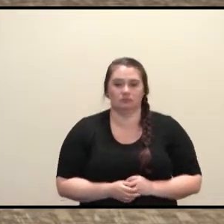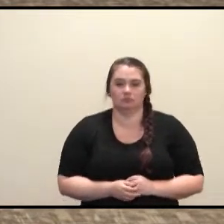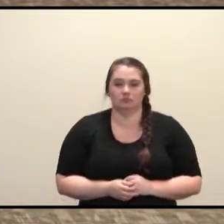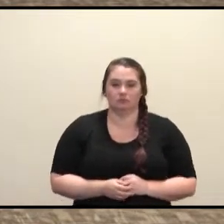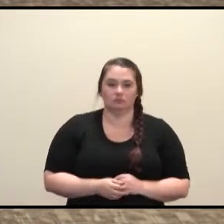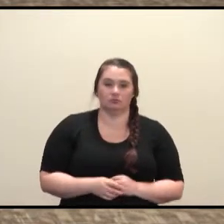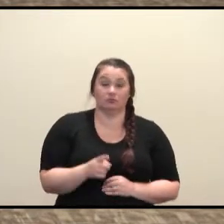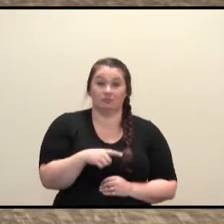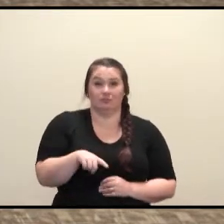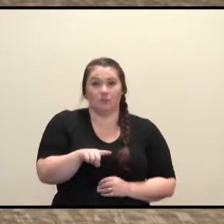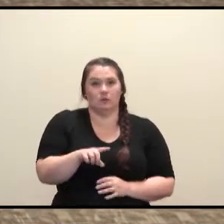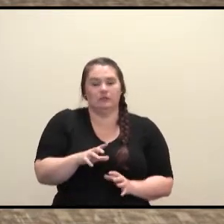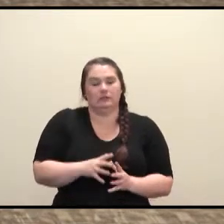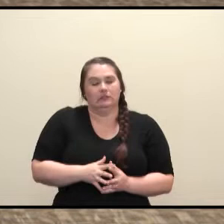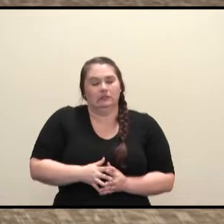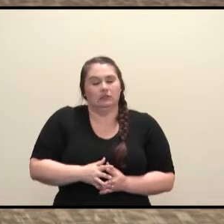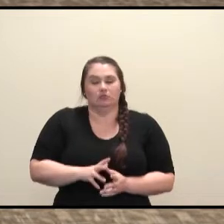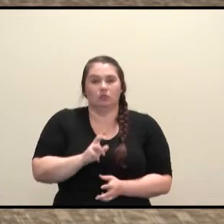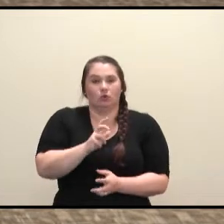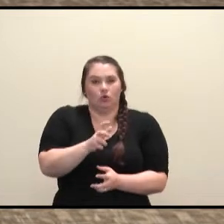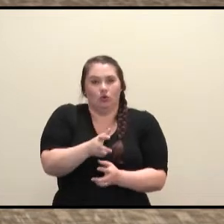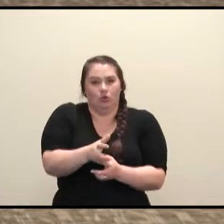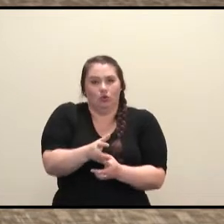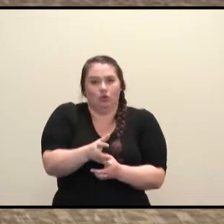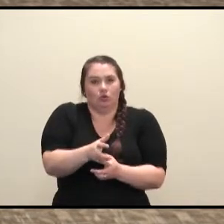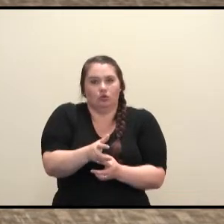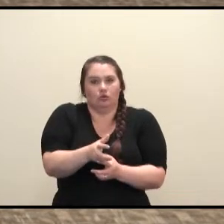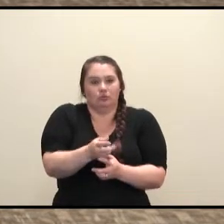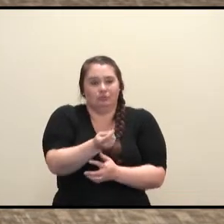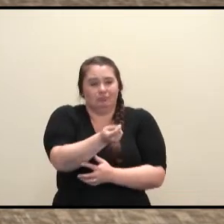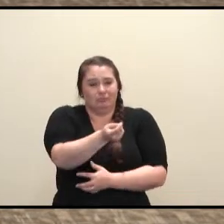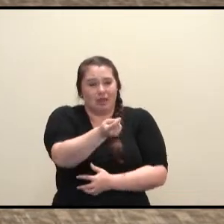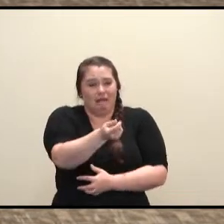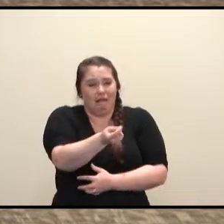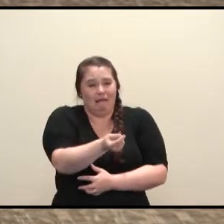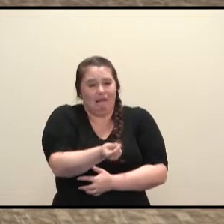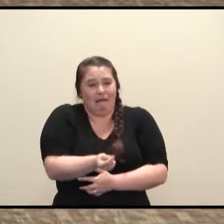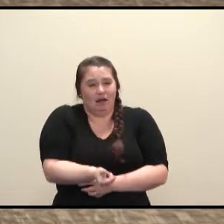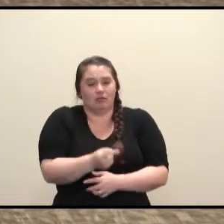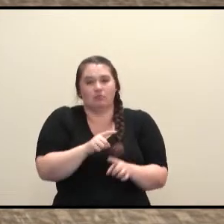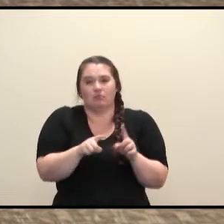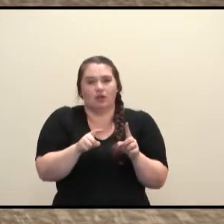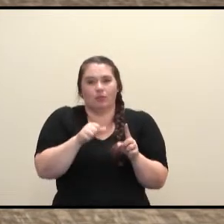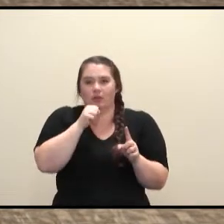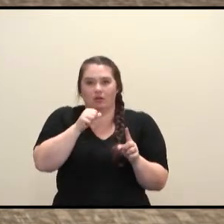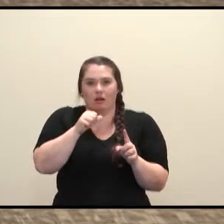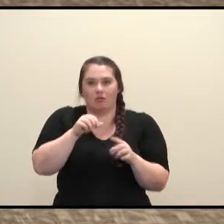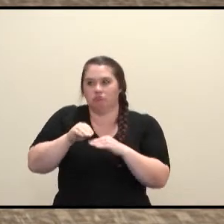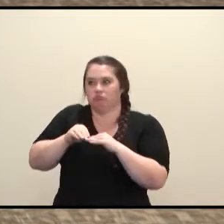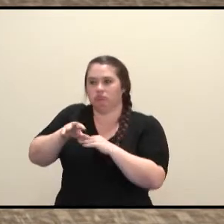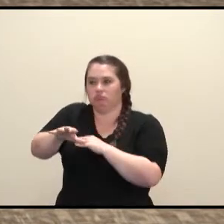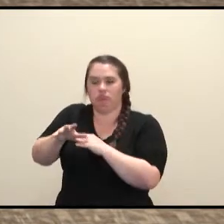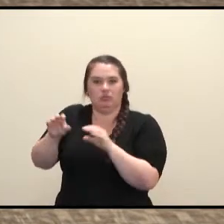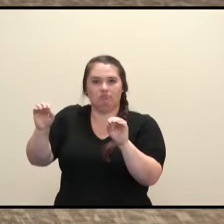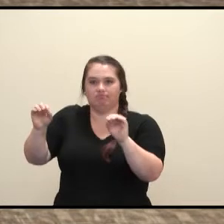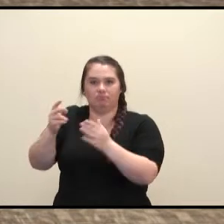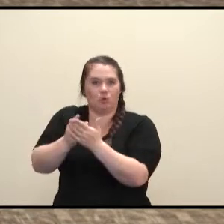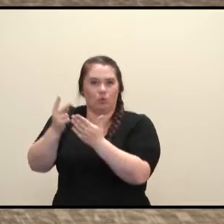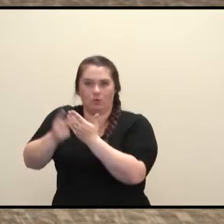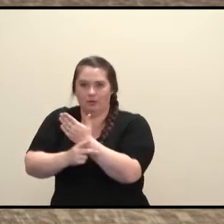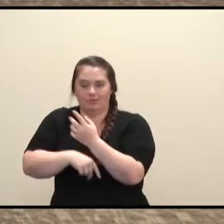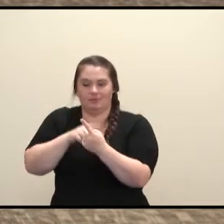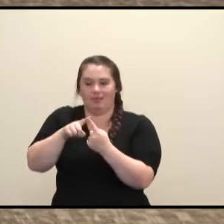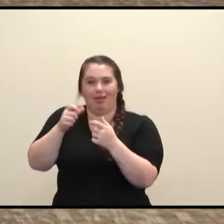hard cuts to make, but they're not gutting any programs. So when we're talking about athletics